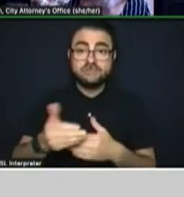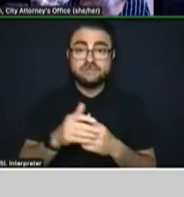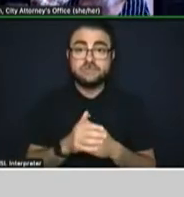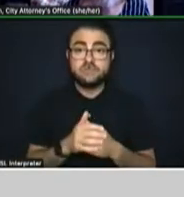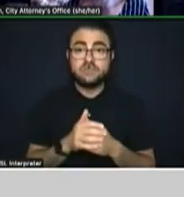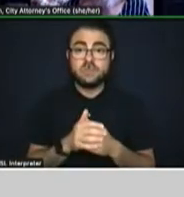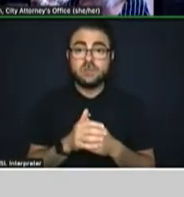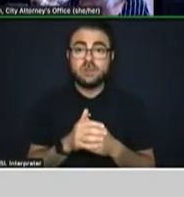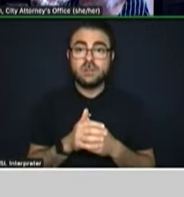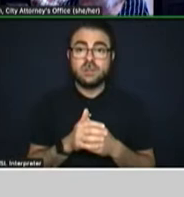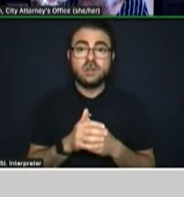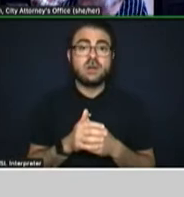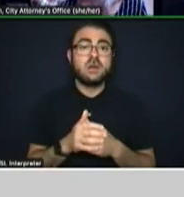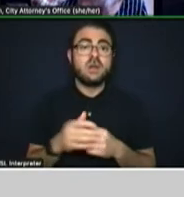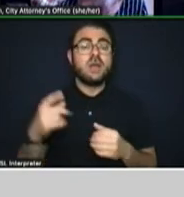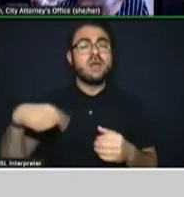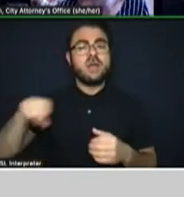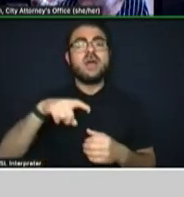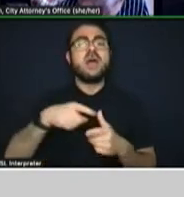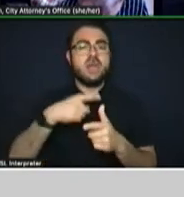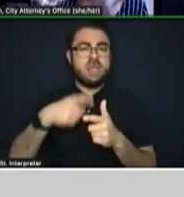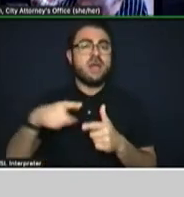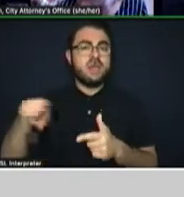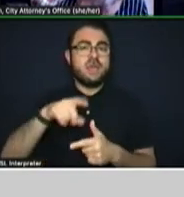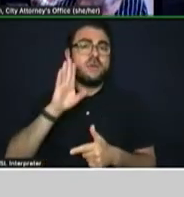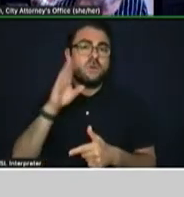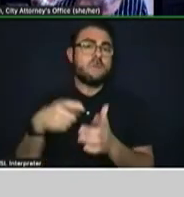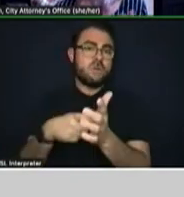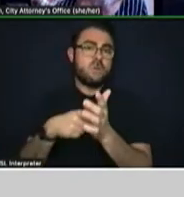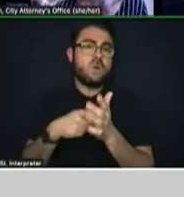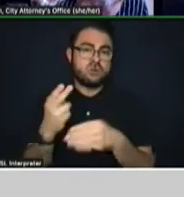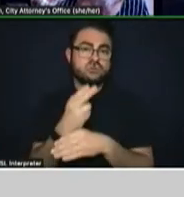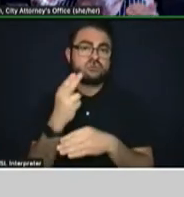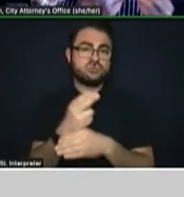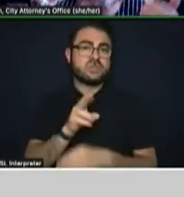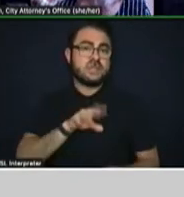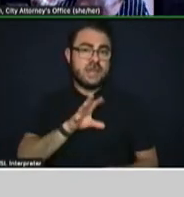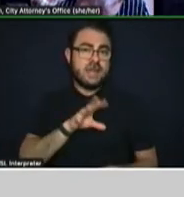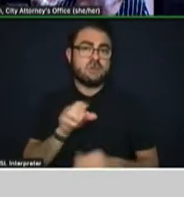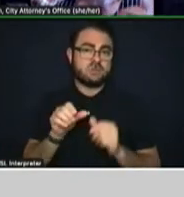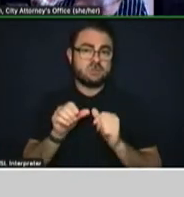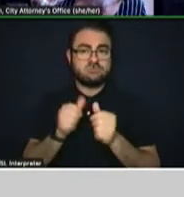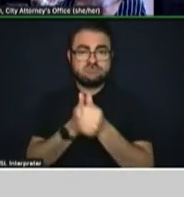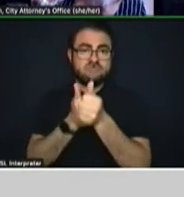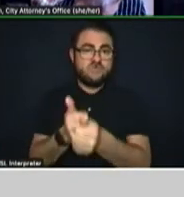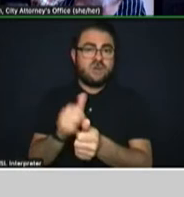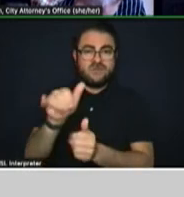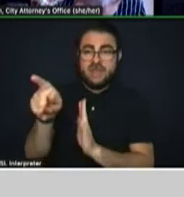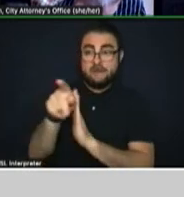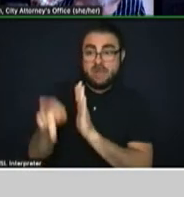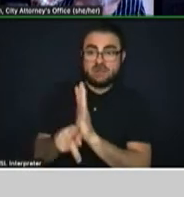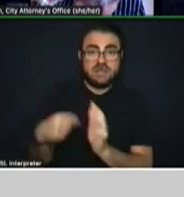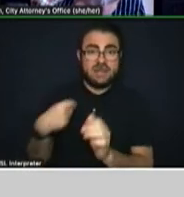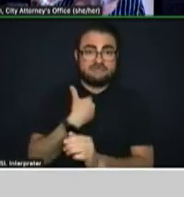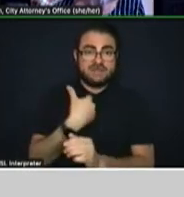will be required to use the cameras consistent with the policy that I just described to